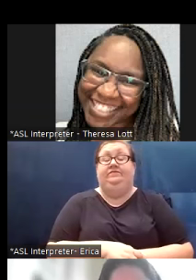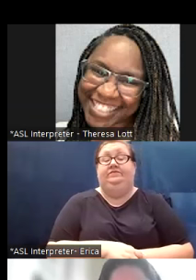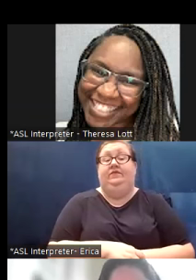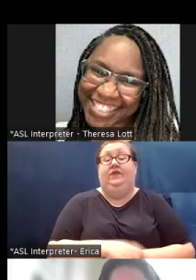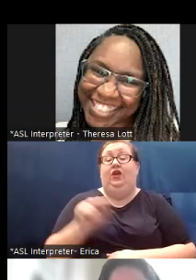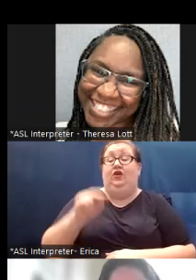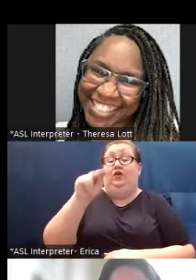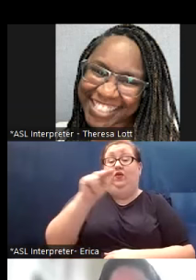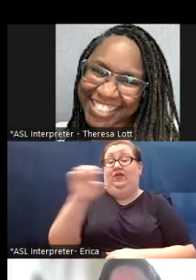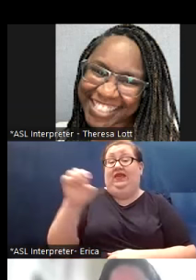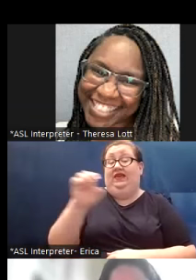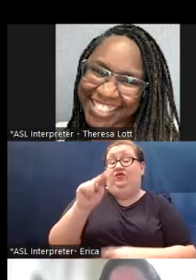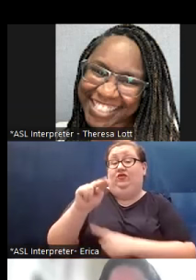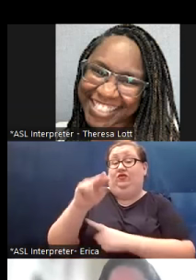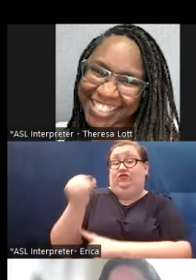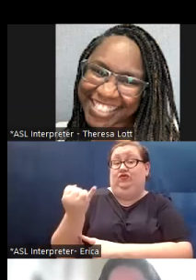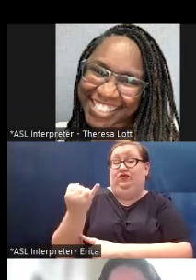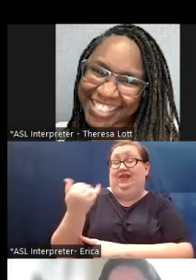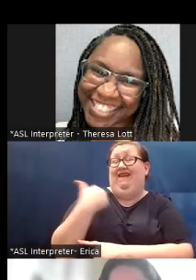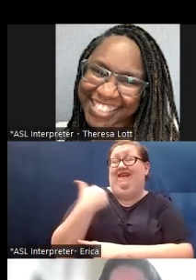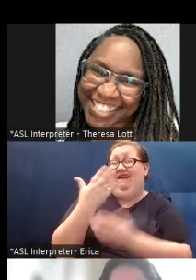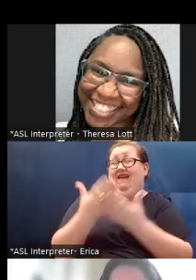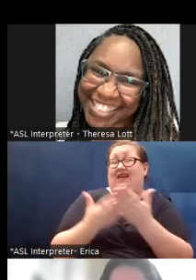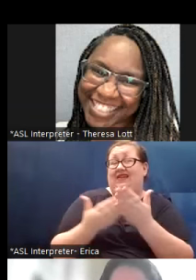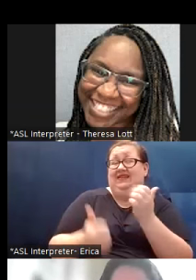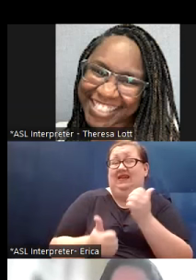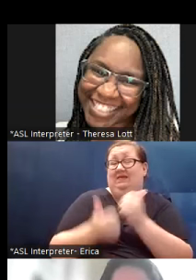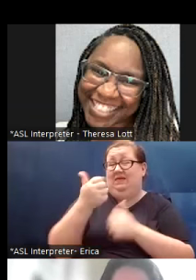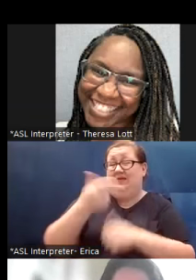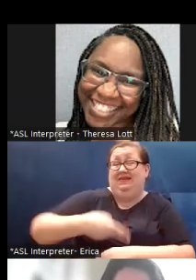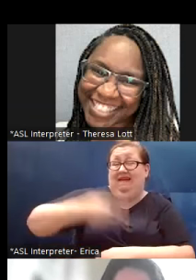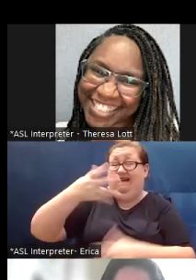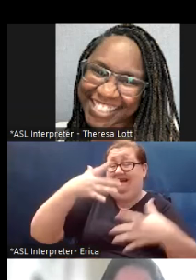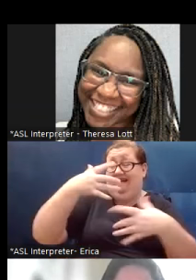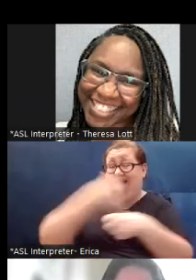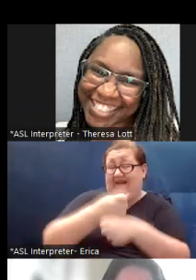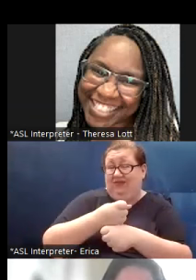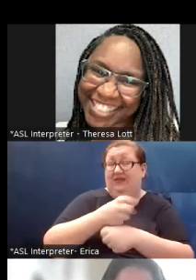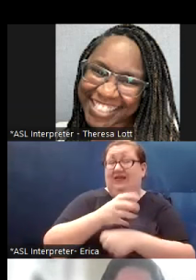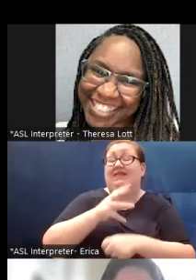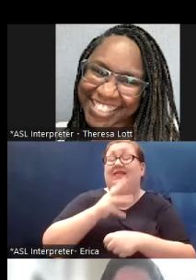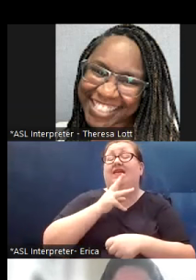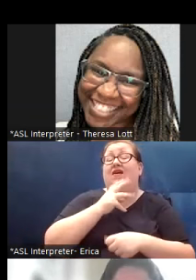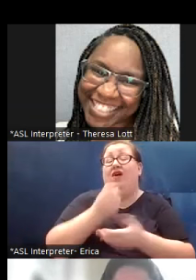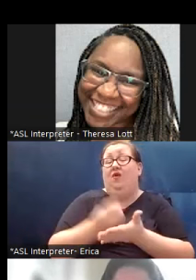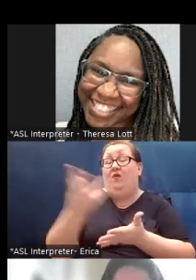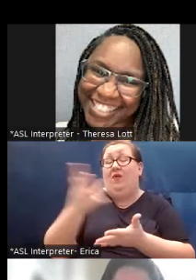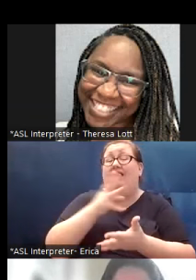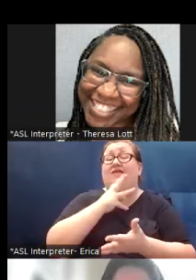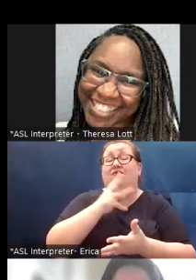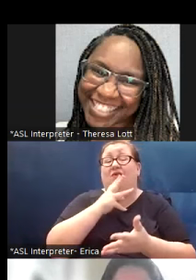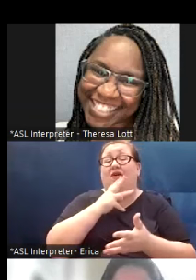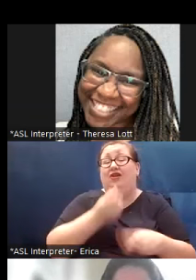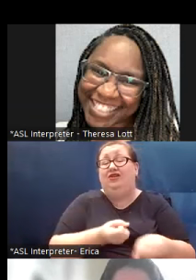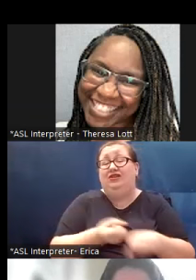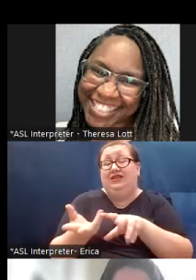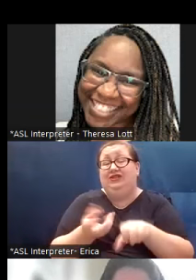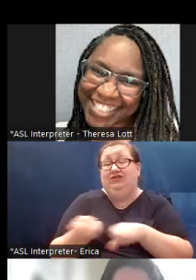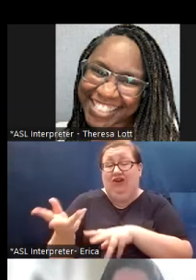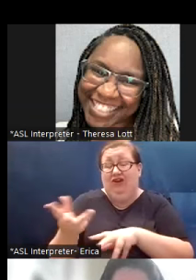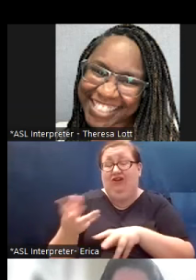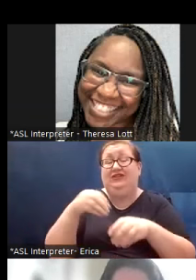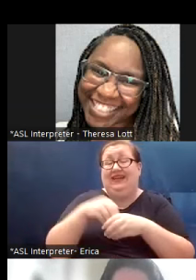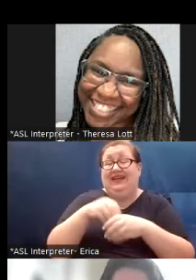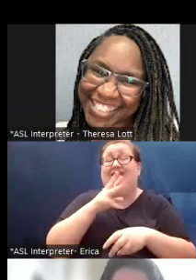Northeastern New Jersey has some of the highest concentration of wastewater discharge to the water bodies in the state, especially